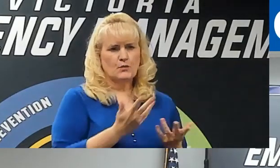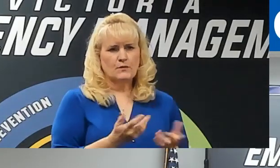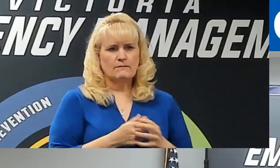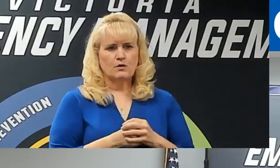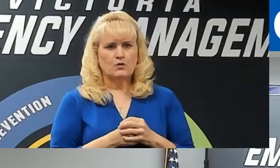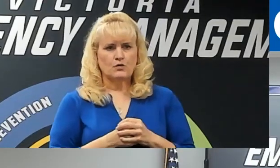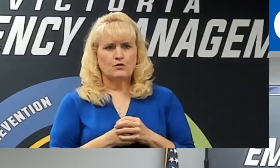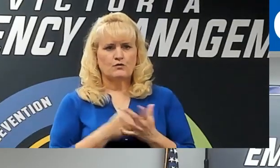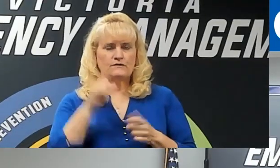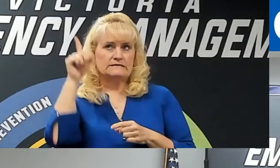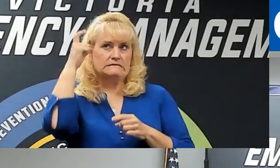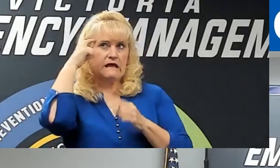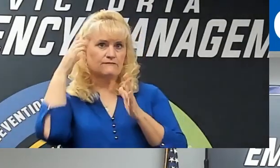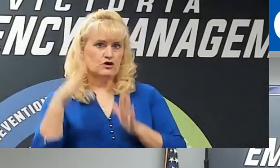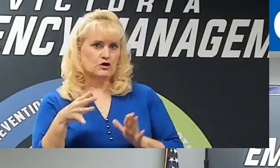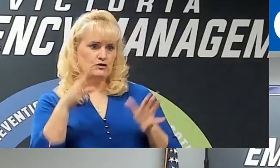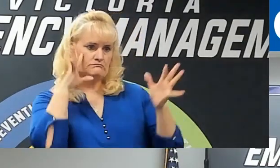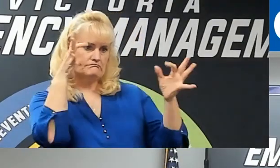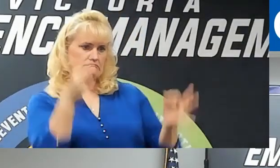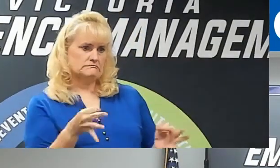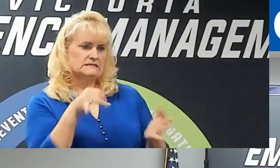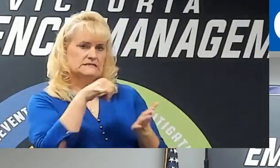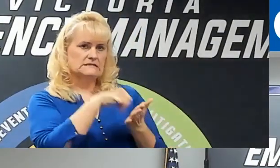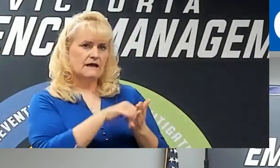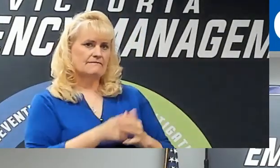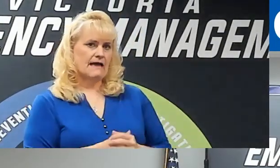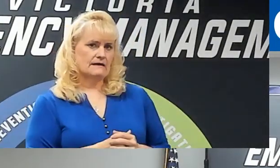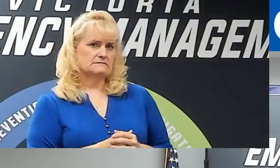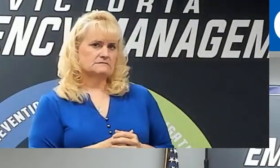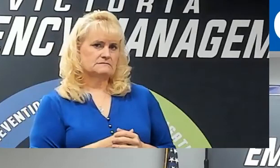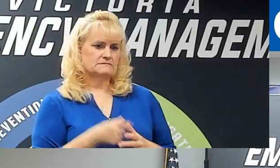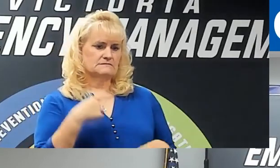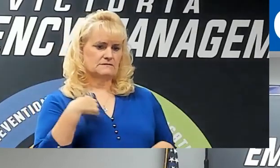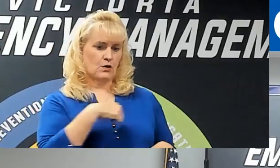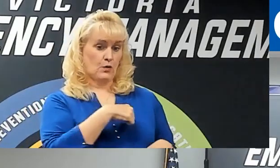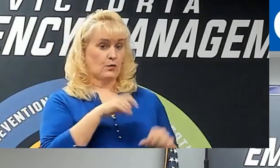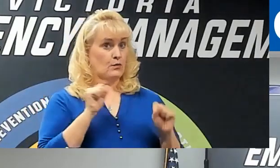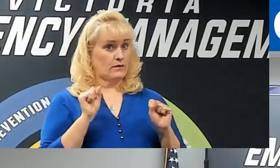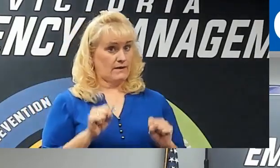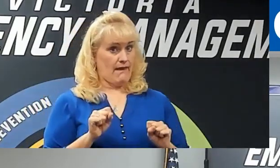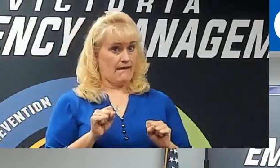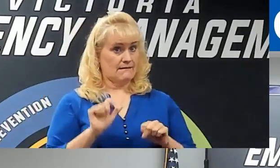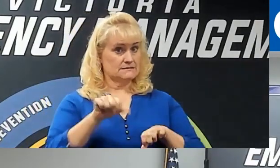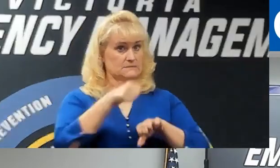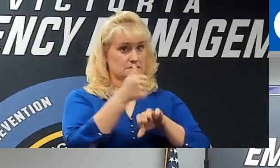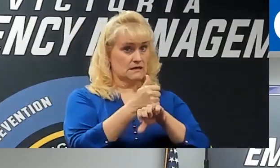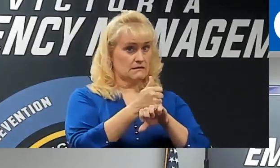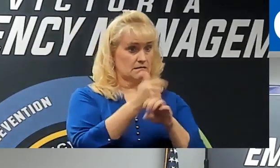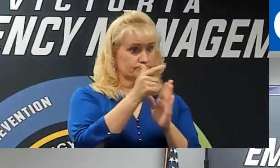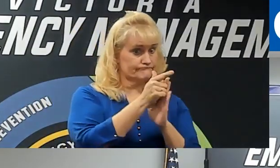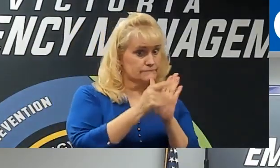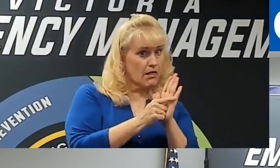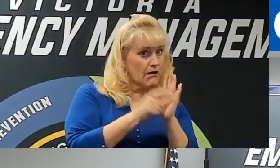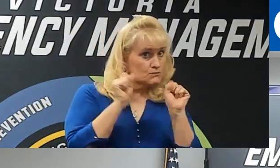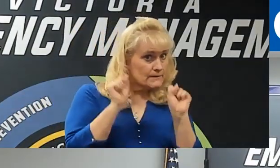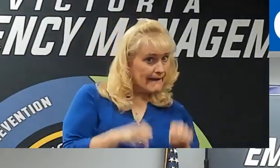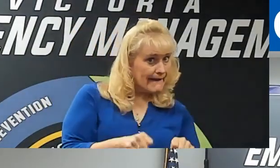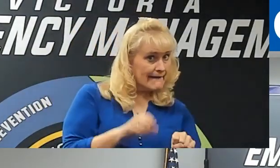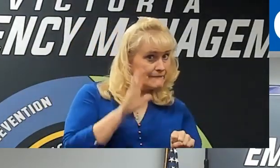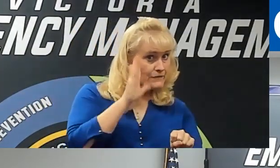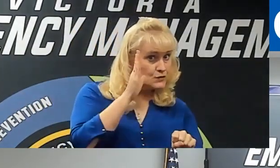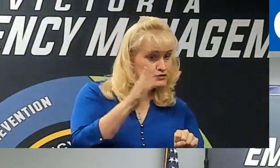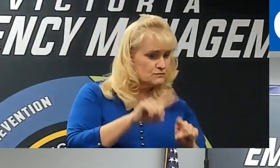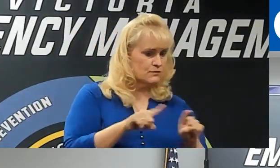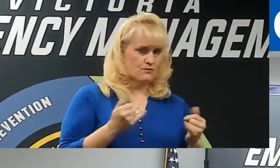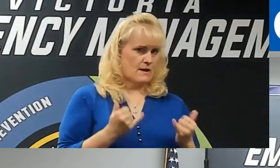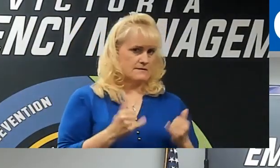executive orders from the governor. We do have the ability to make that mandate for businesses, but we're not doing that at this point.